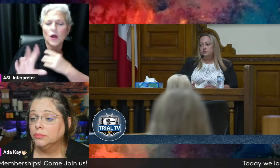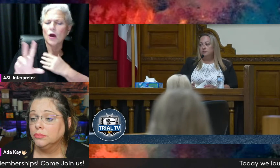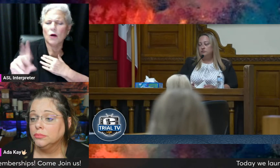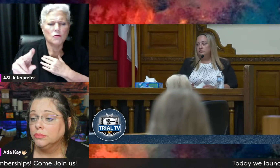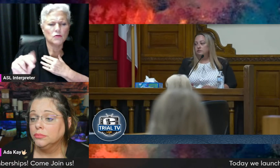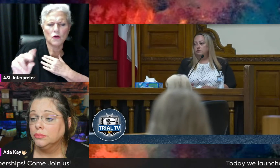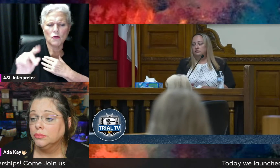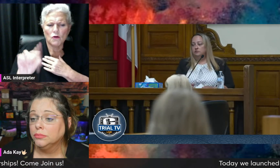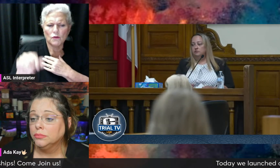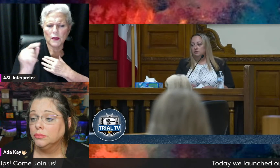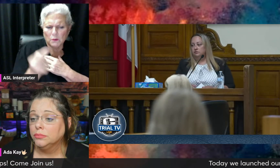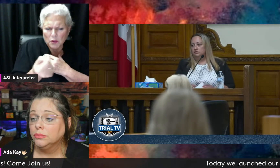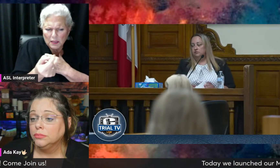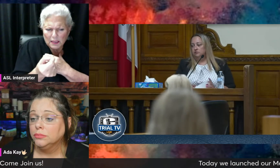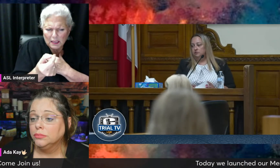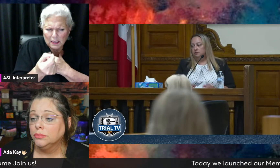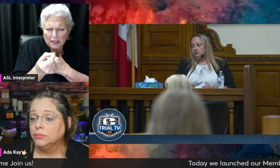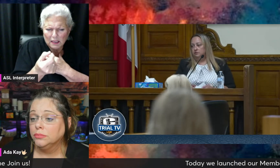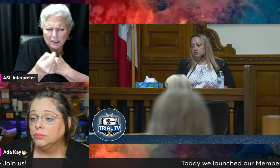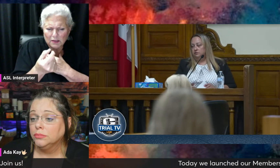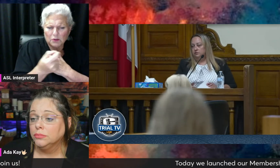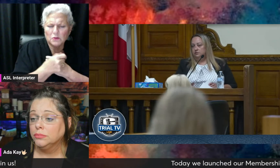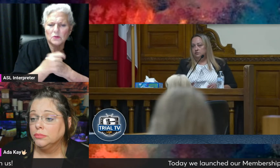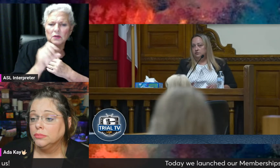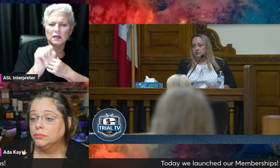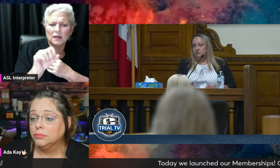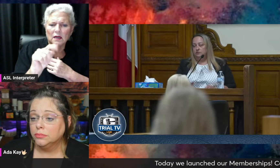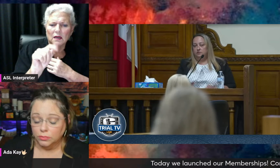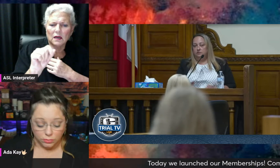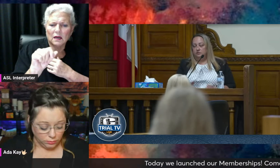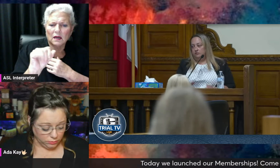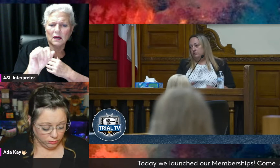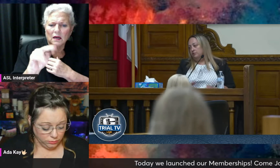Yeah, so you had to test for that just to pull it out of there?